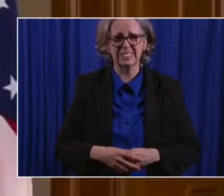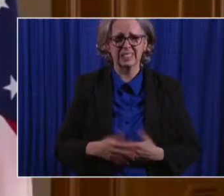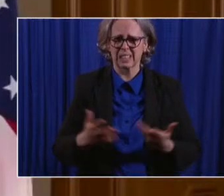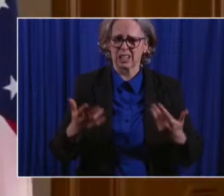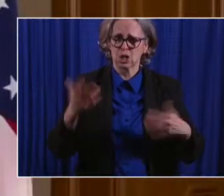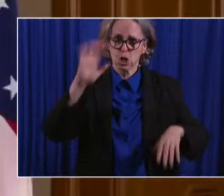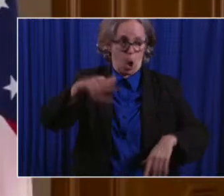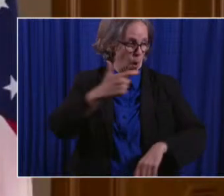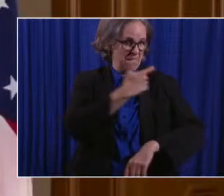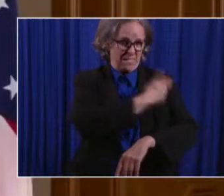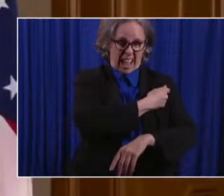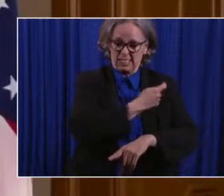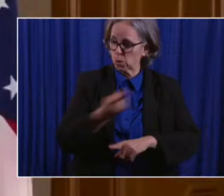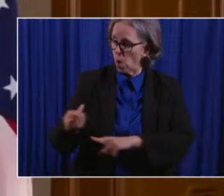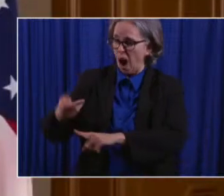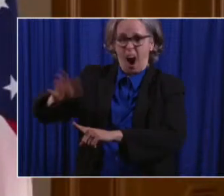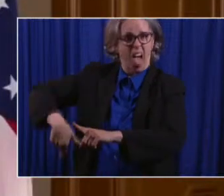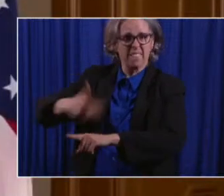If you're vaccinated,